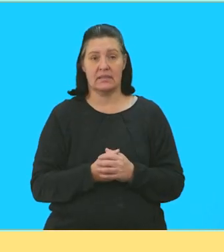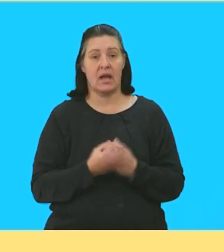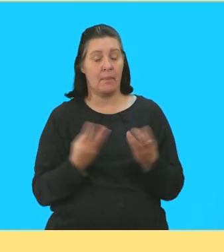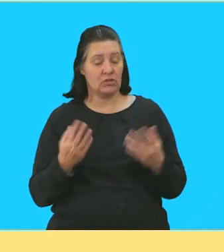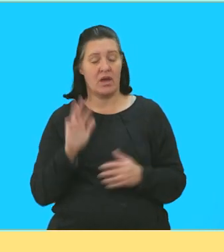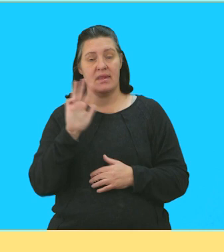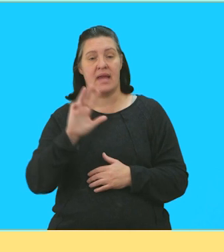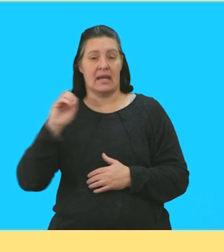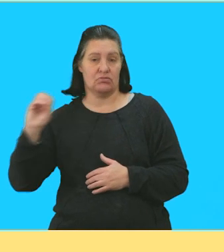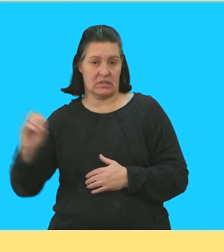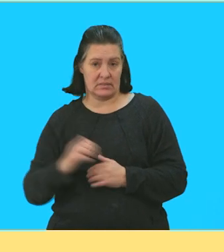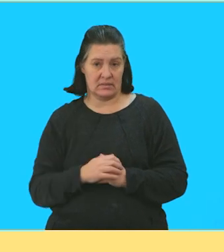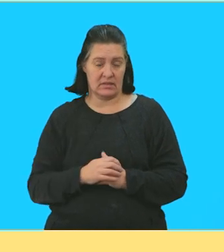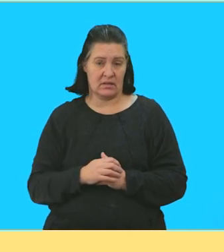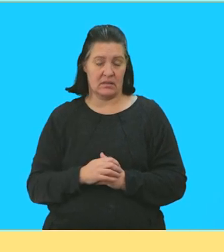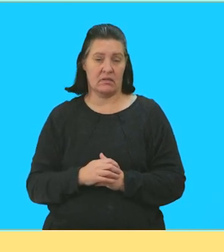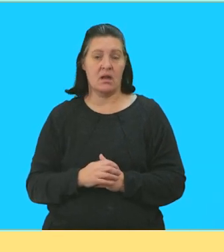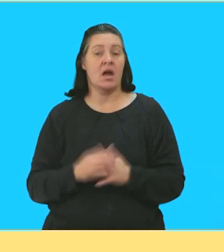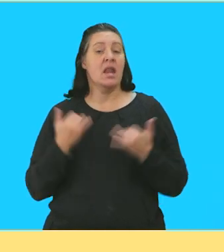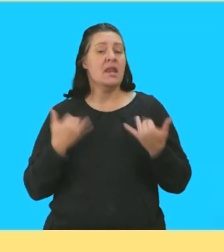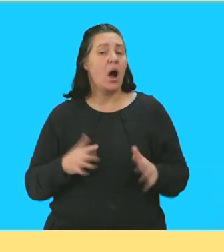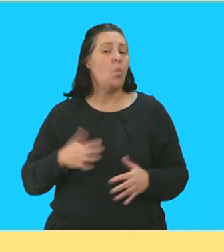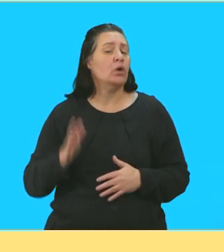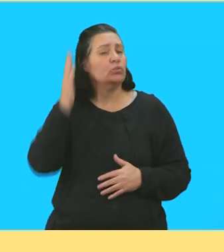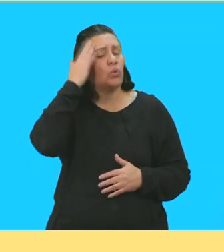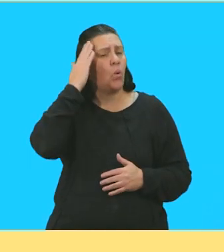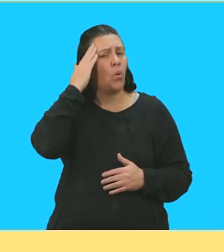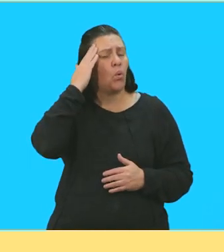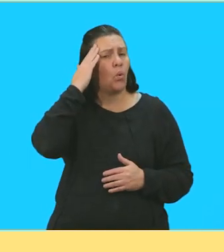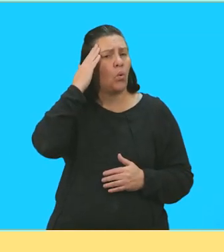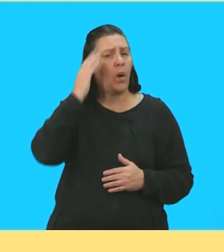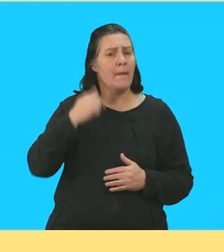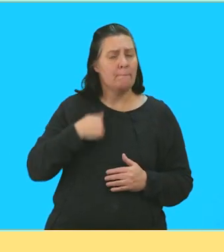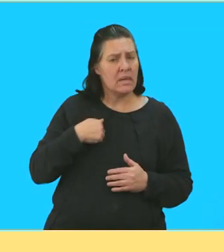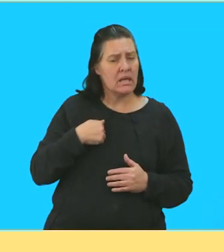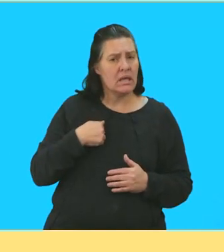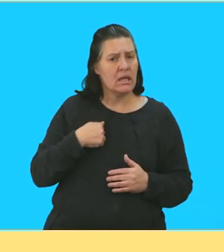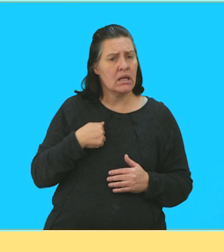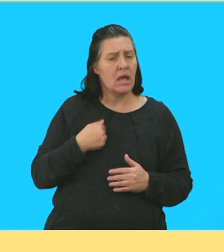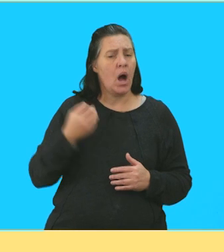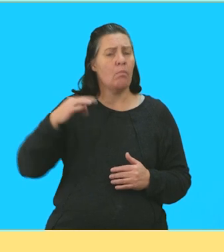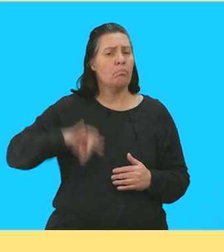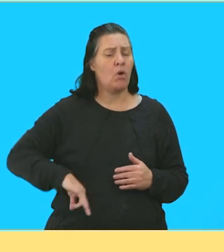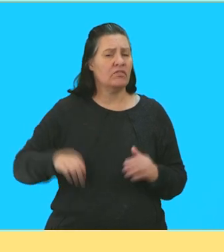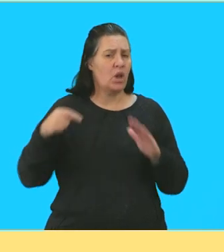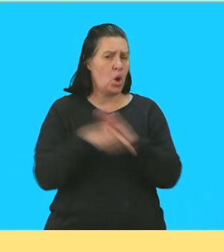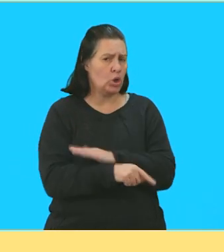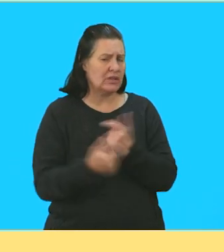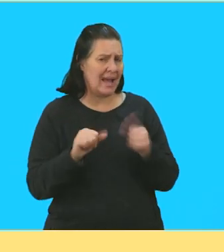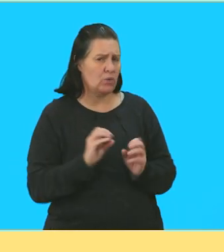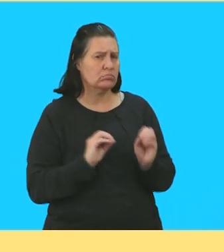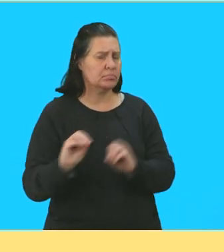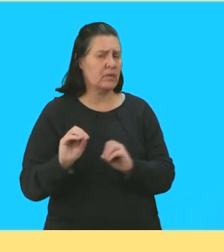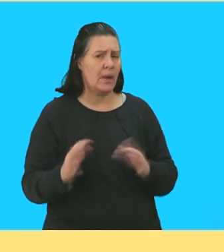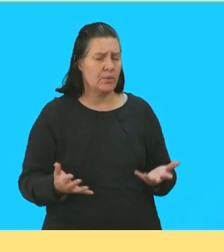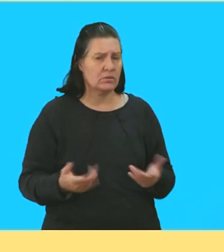is 900. I now want to know how much am I going to take to the profit and loss account.